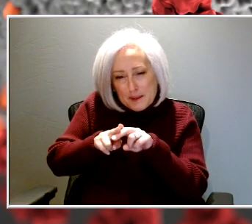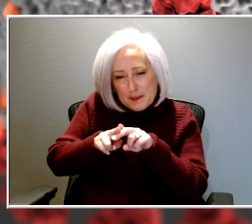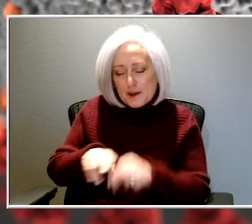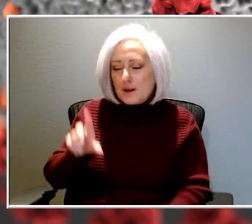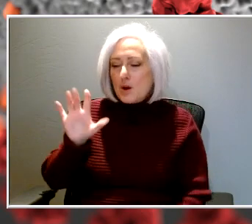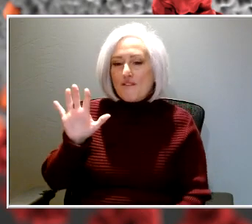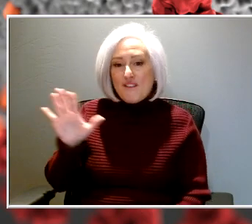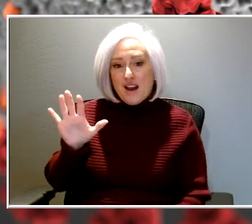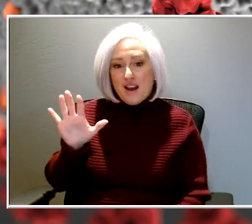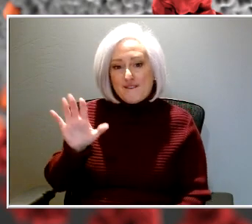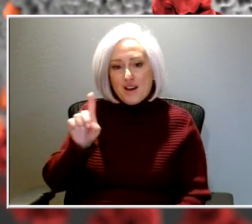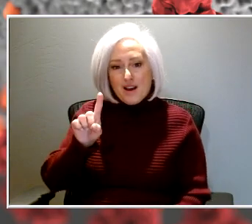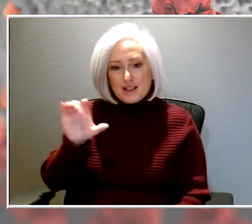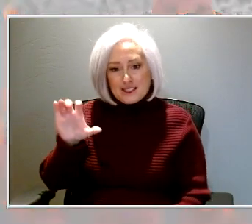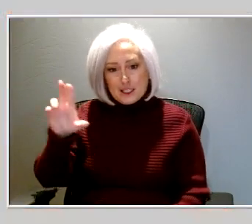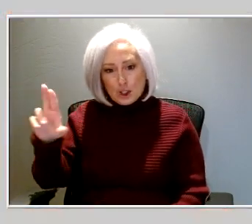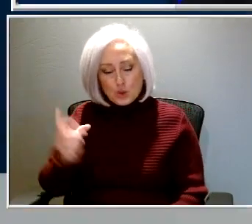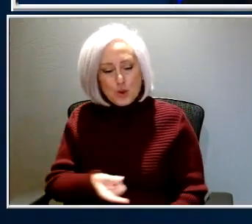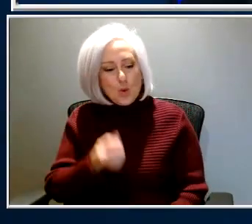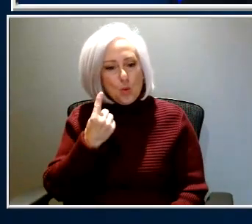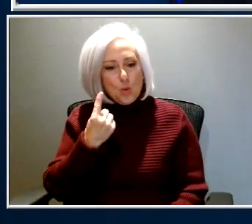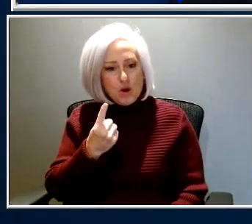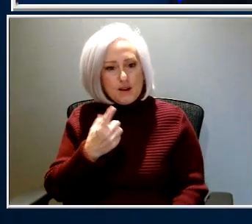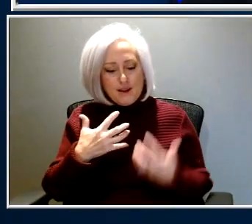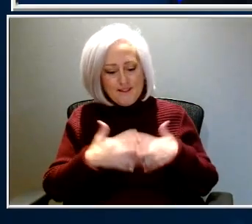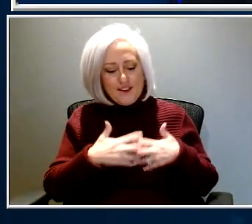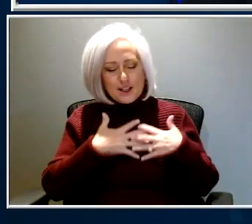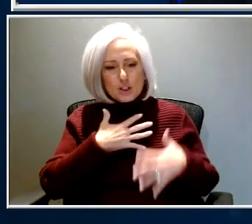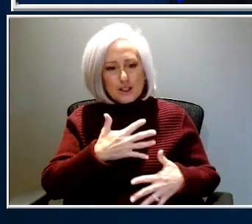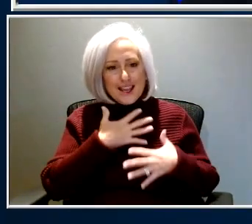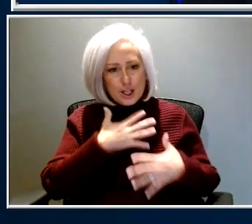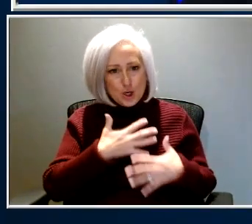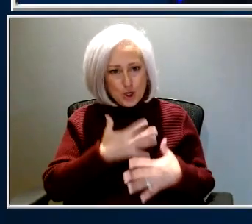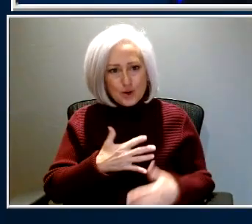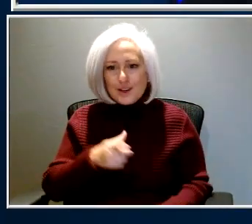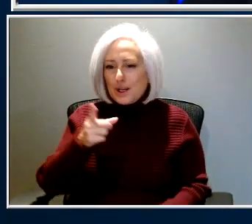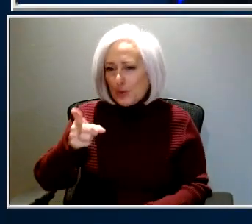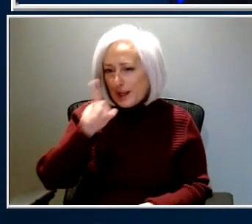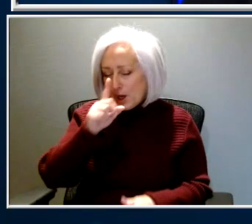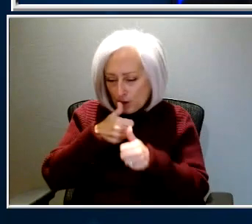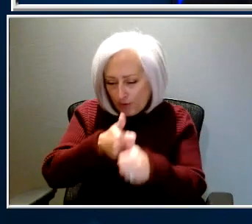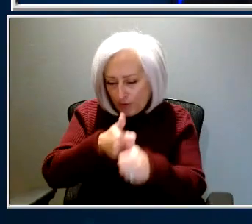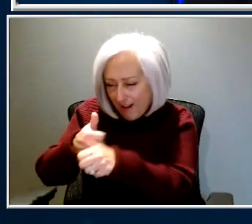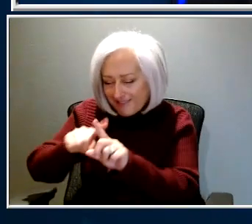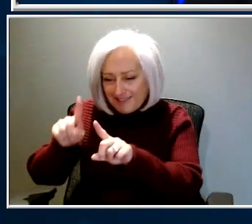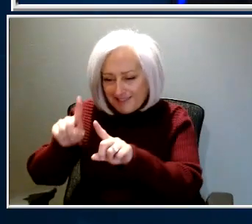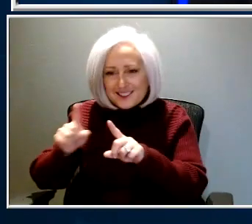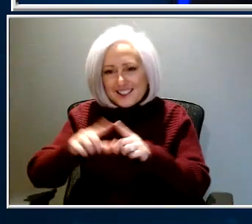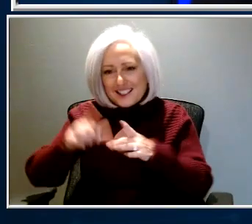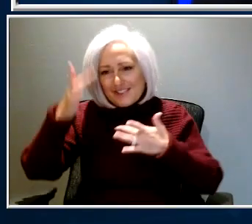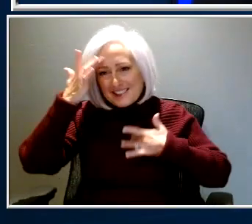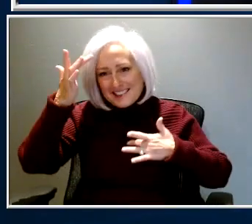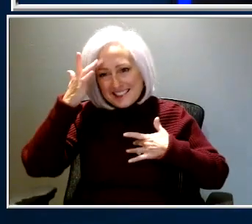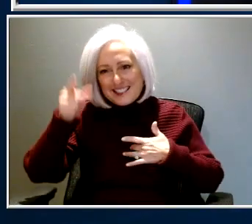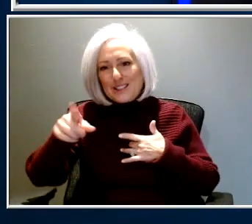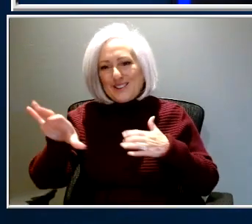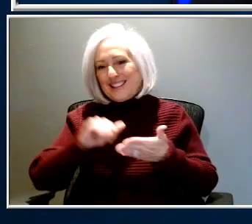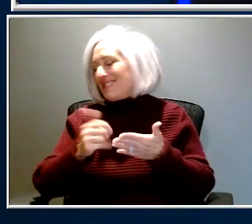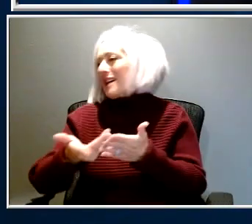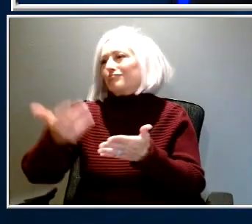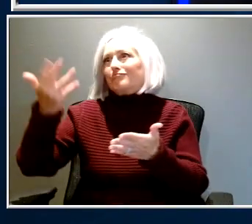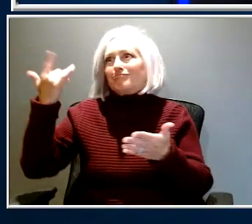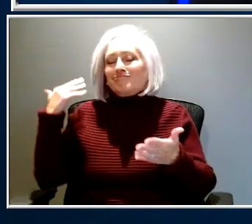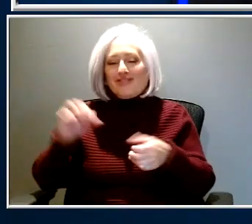ventilator. Okay, so we know you keep tabs on all sorts of infectious diseases. You were doing this way before COVID came along. The World Health Organization